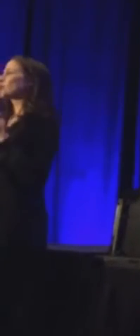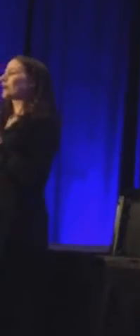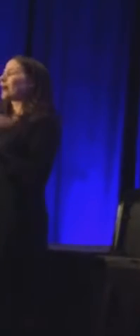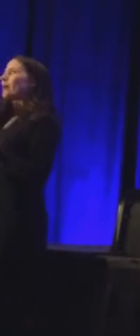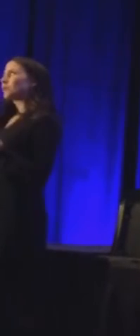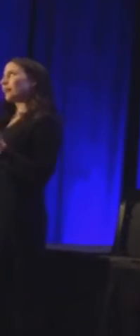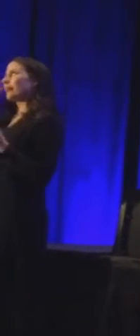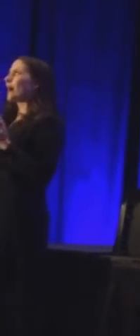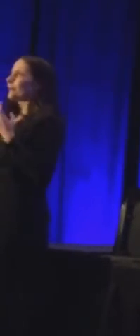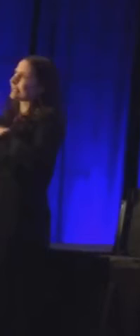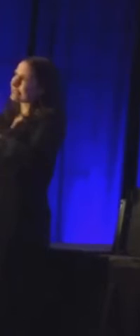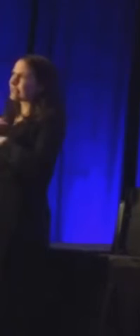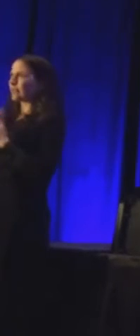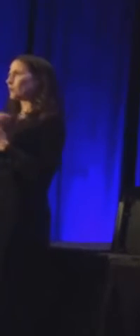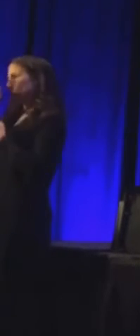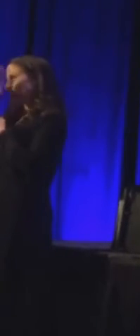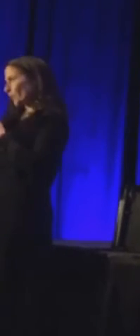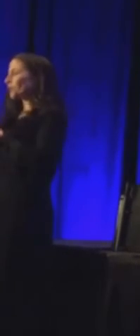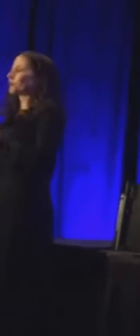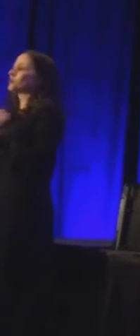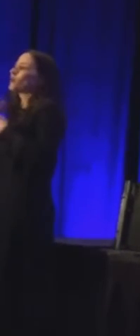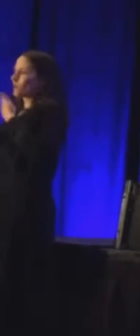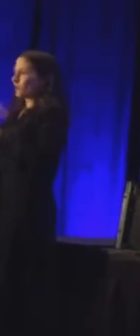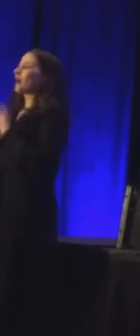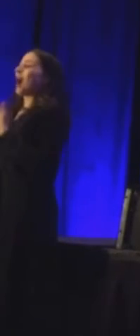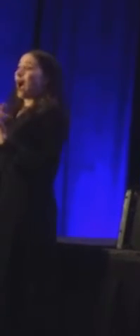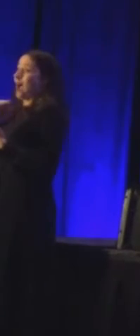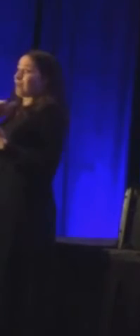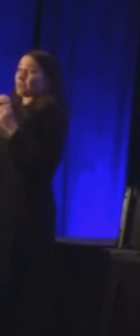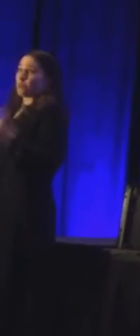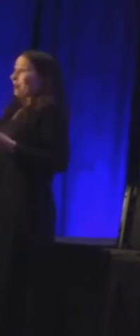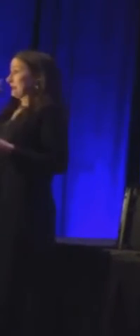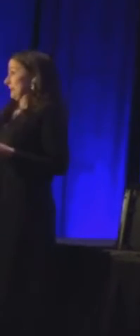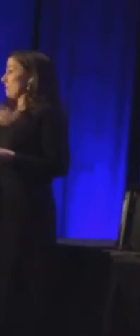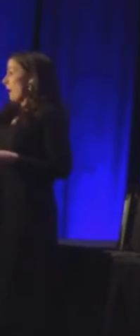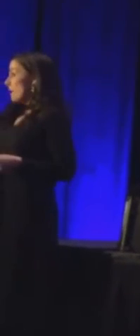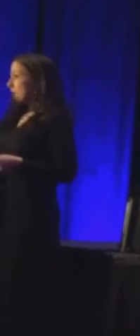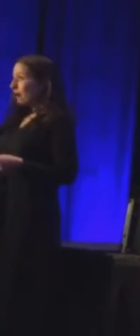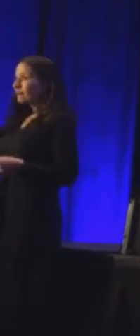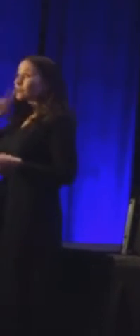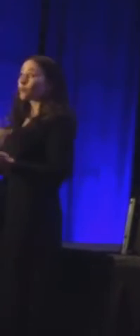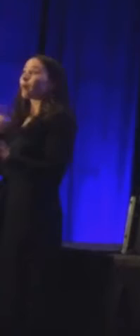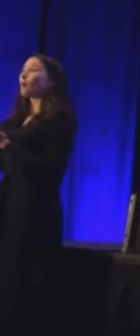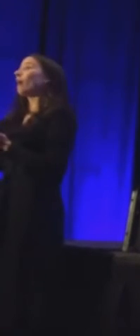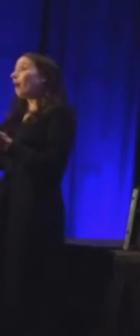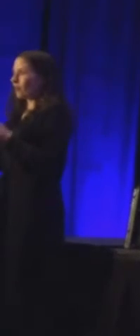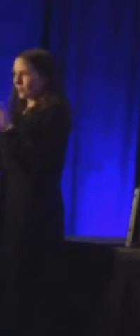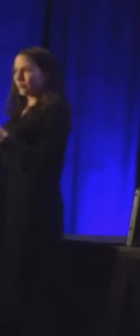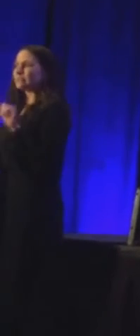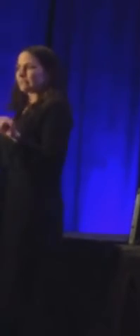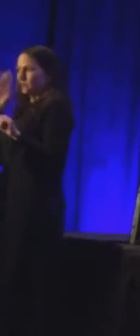no idea that my podcast that was for me was going to help people. So it's been awesome. Again, I guess my whole